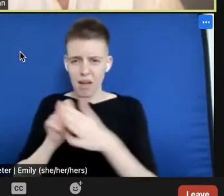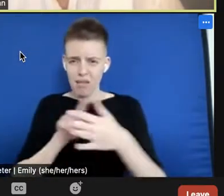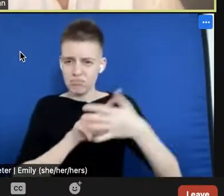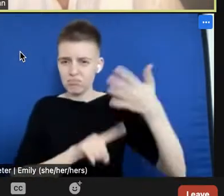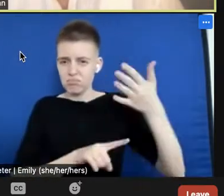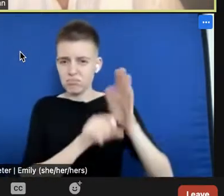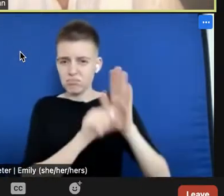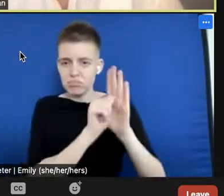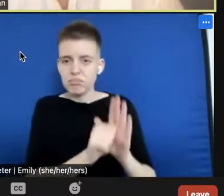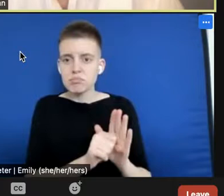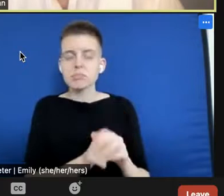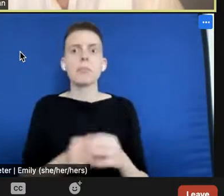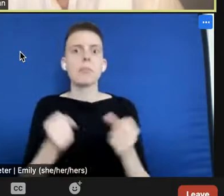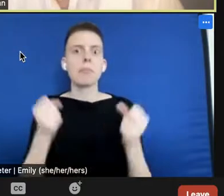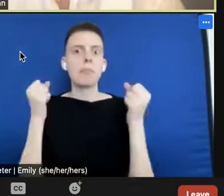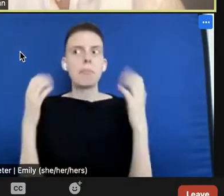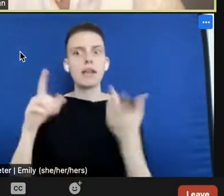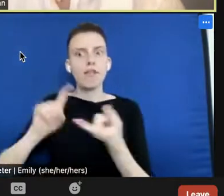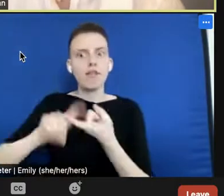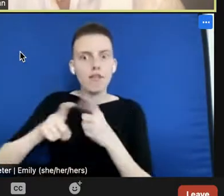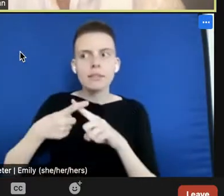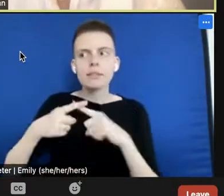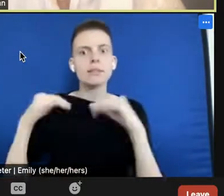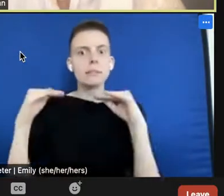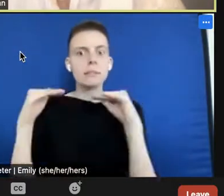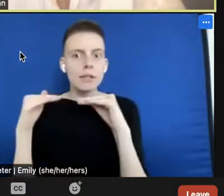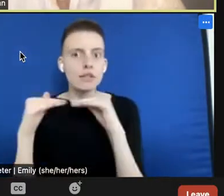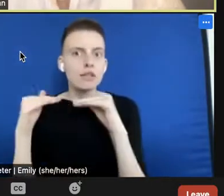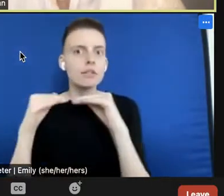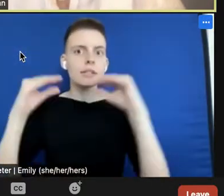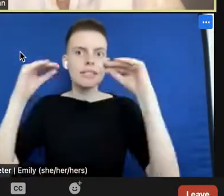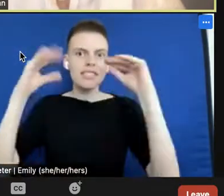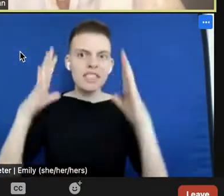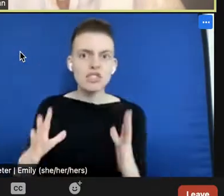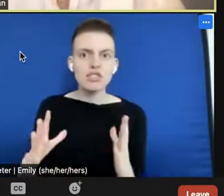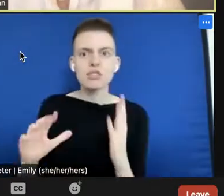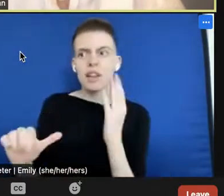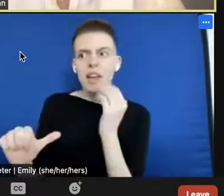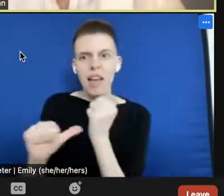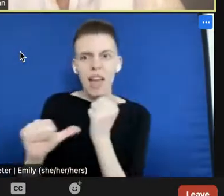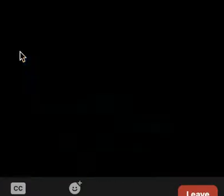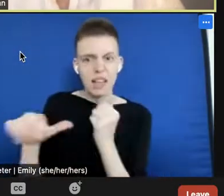There's a lot of peers that are going to know. There's a lot of teachers. There's a lot of aides. There's a lot of,